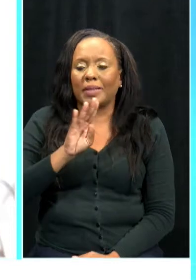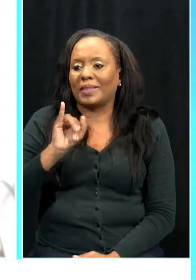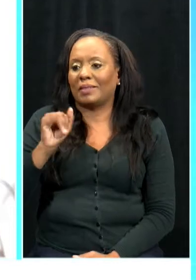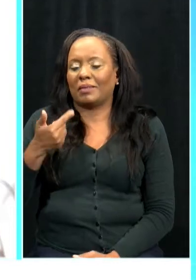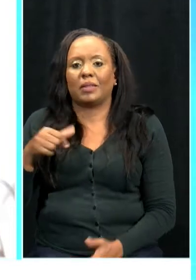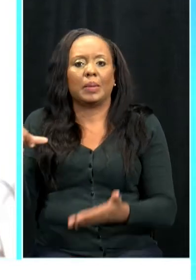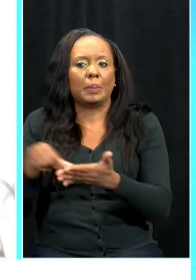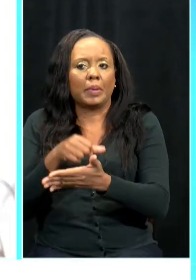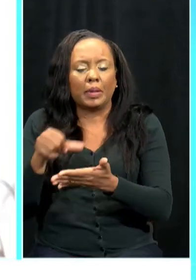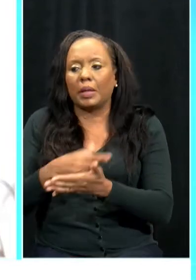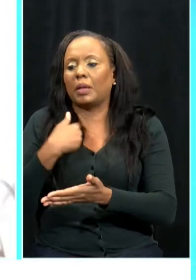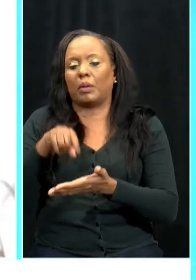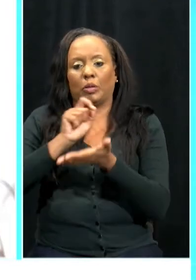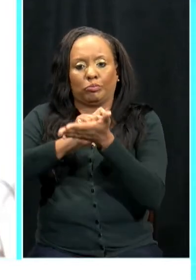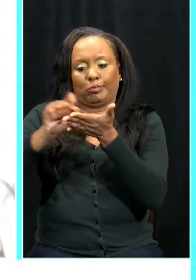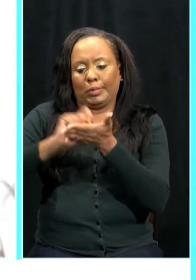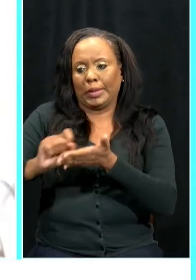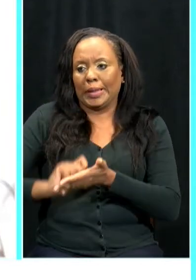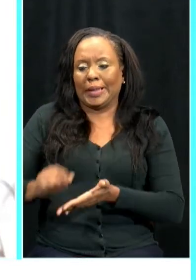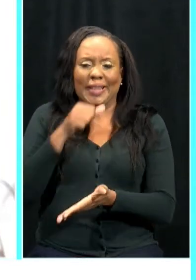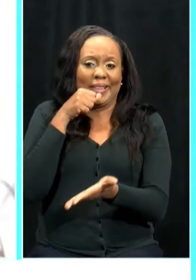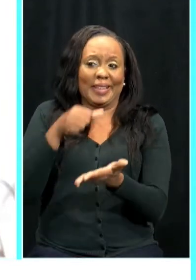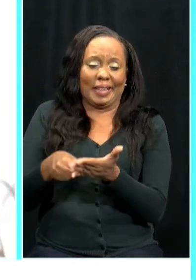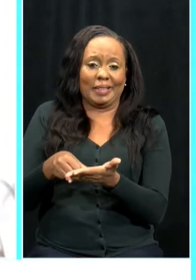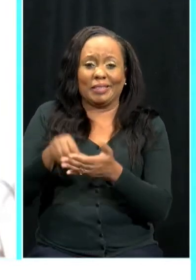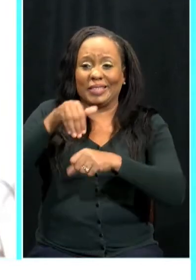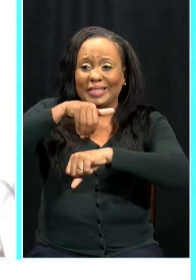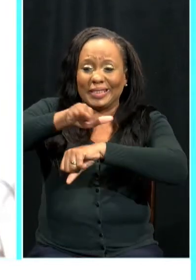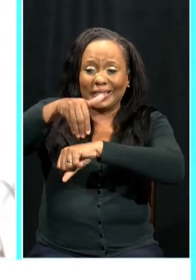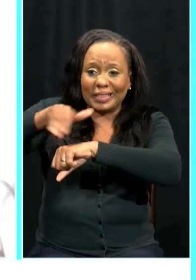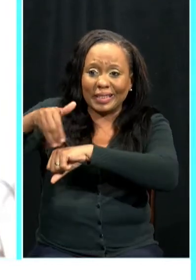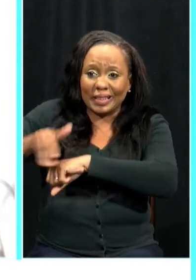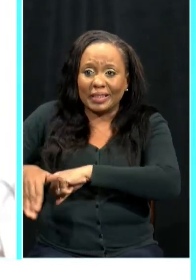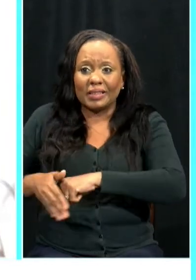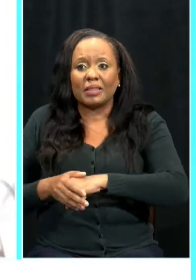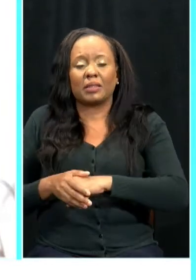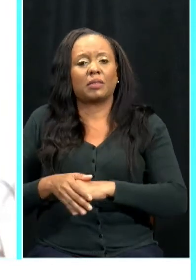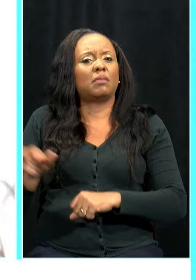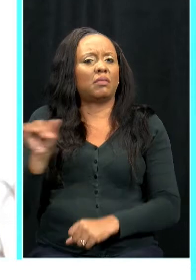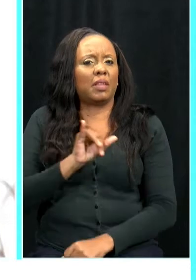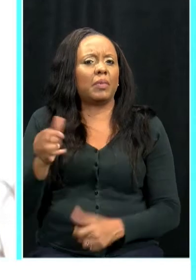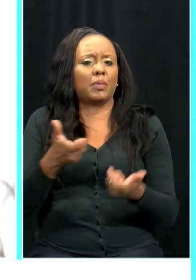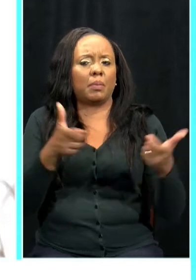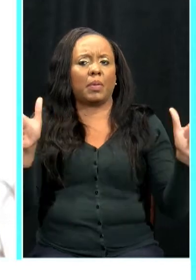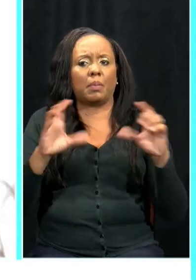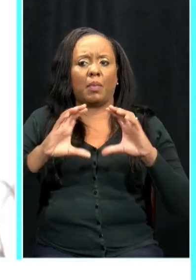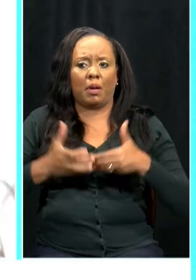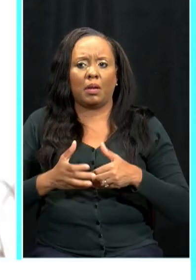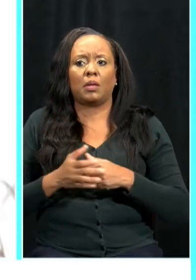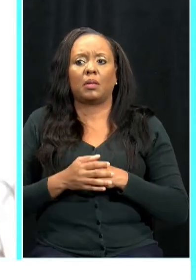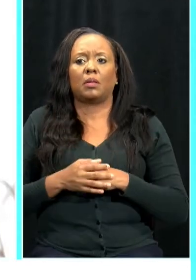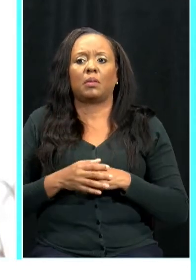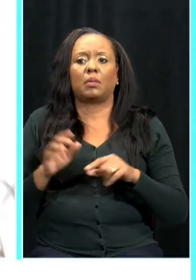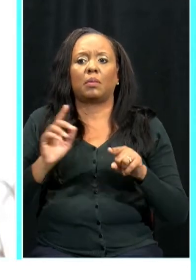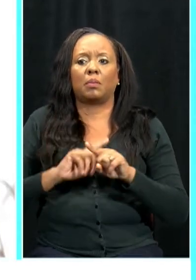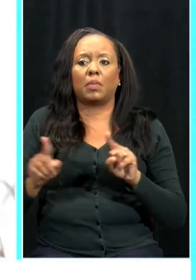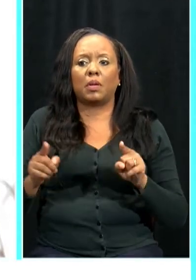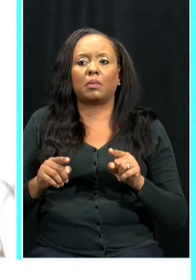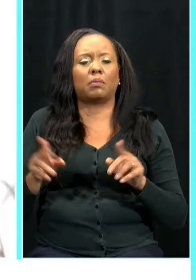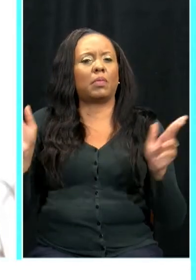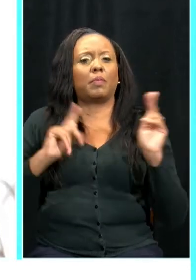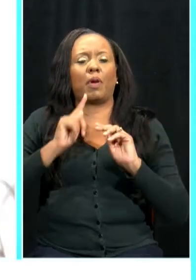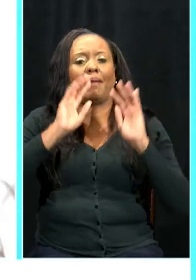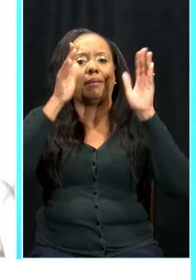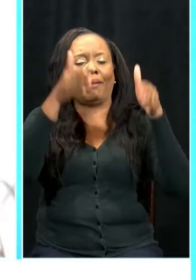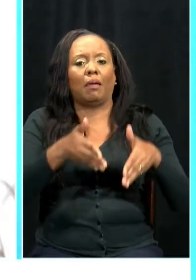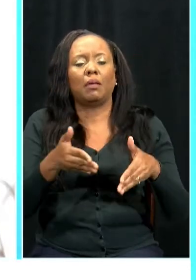and we've been doing just generally the same thing that the larger parties would do, but they would get the coverage and we would not. So